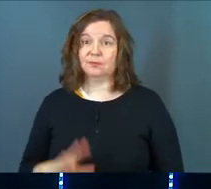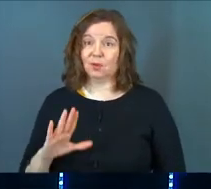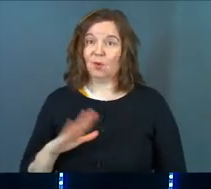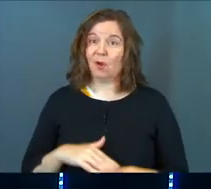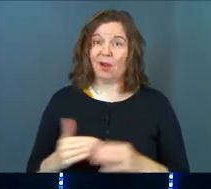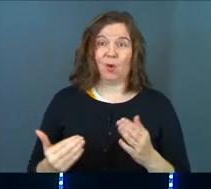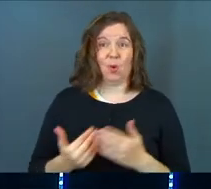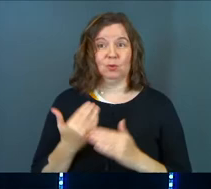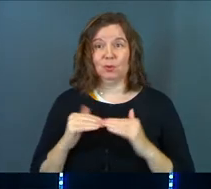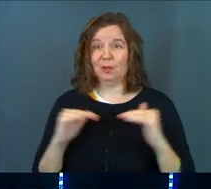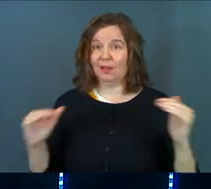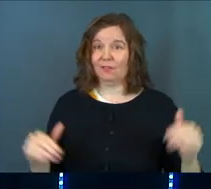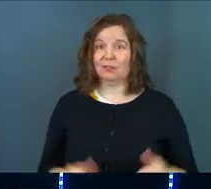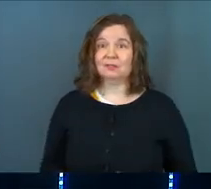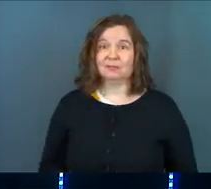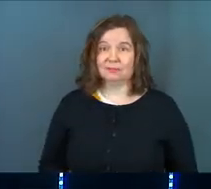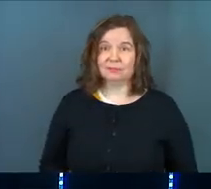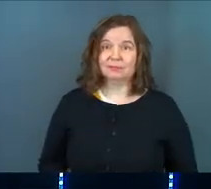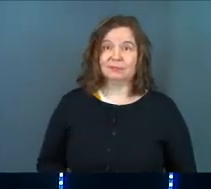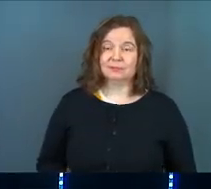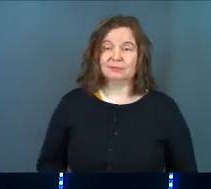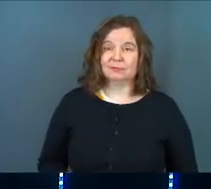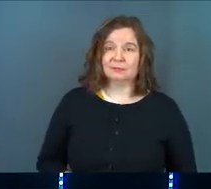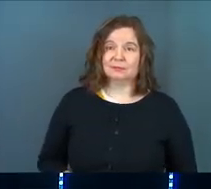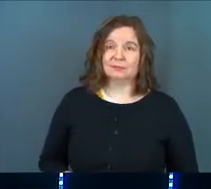Whew. You're on a whole new level.